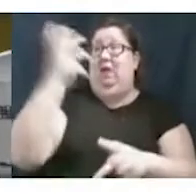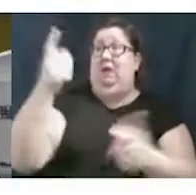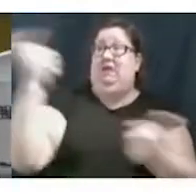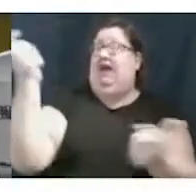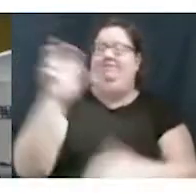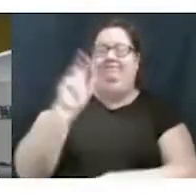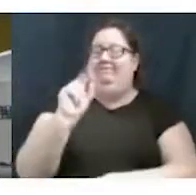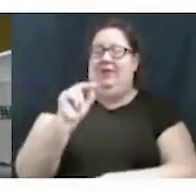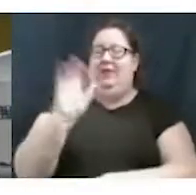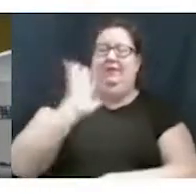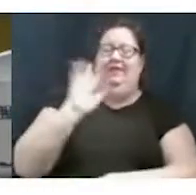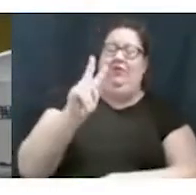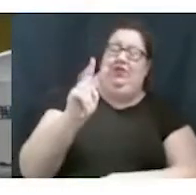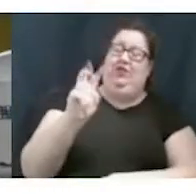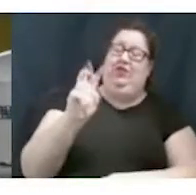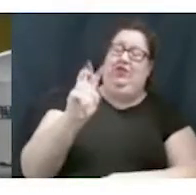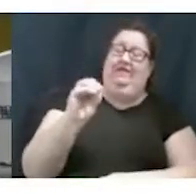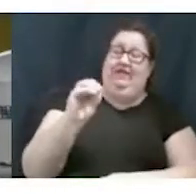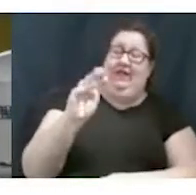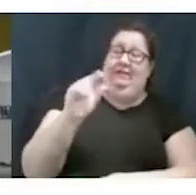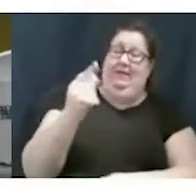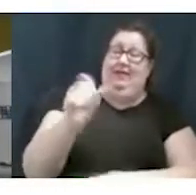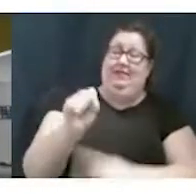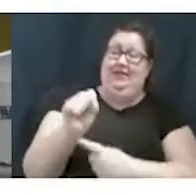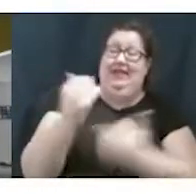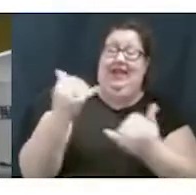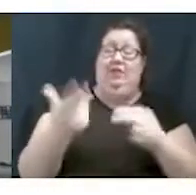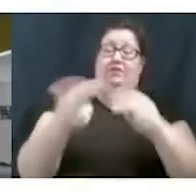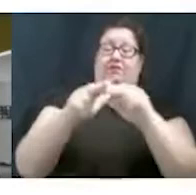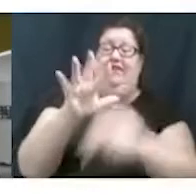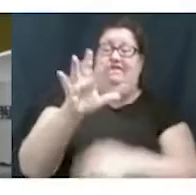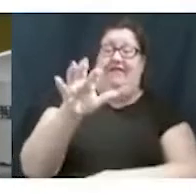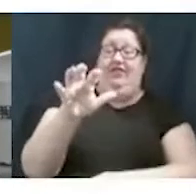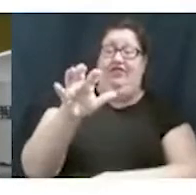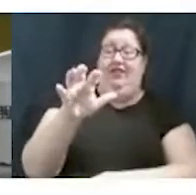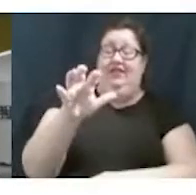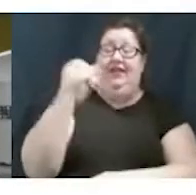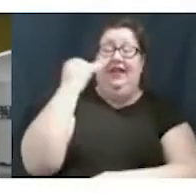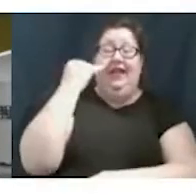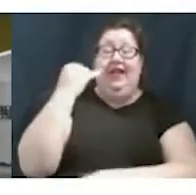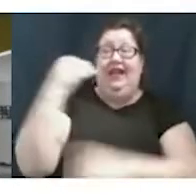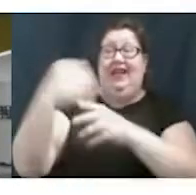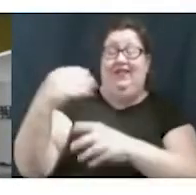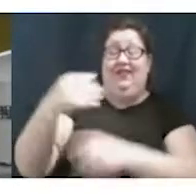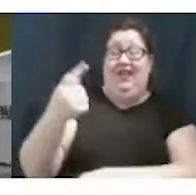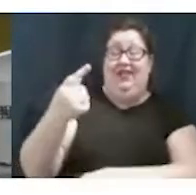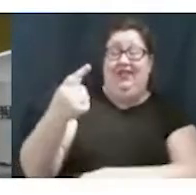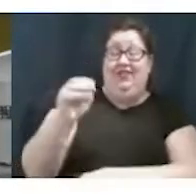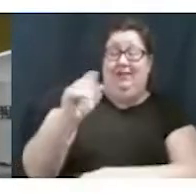was 250 megs, they made it 500. If you download the Gmetrics, that's 250 megs right